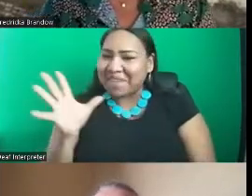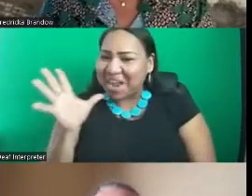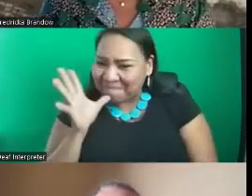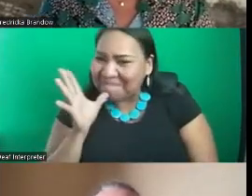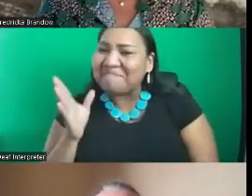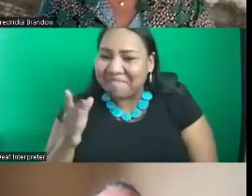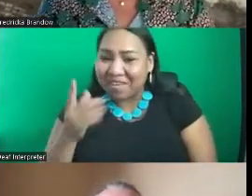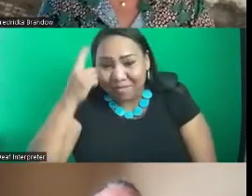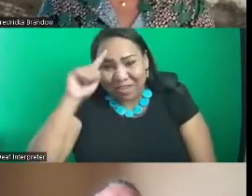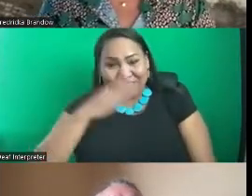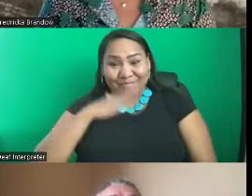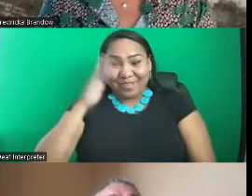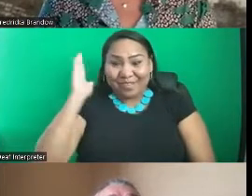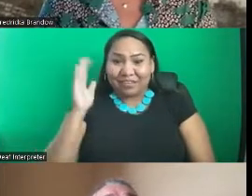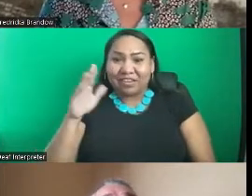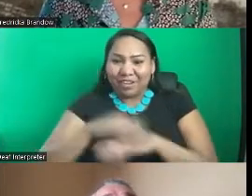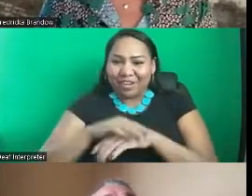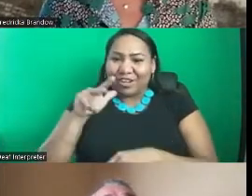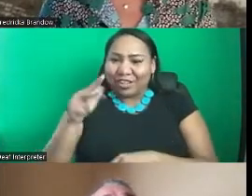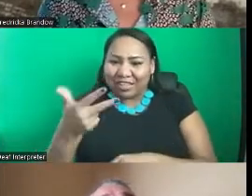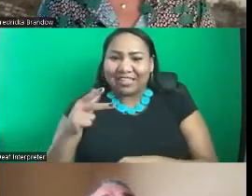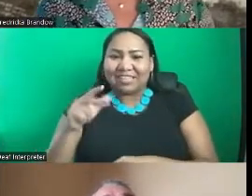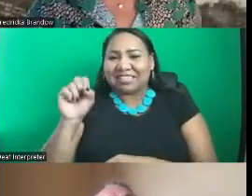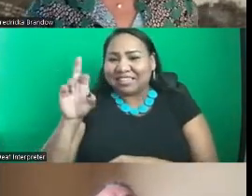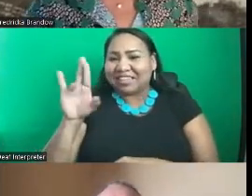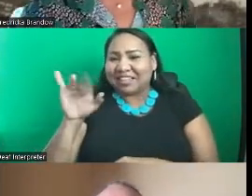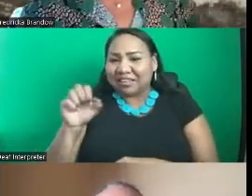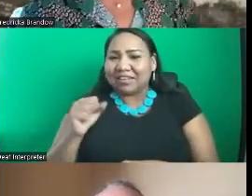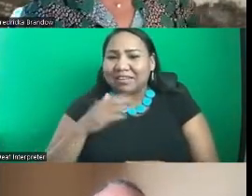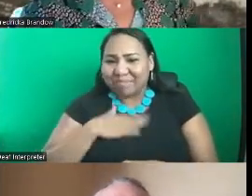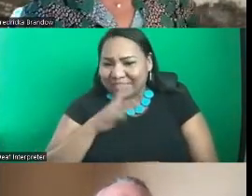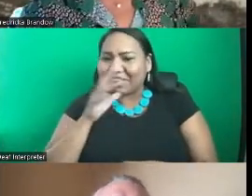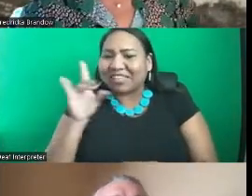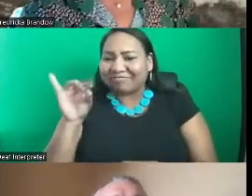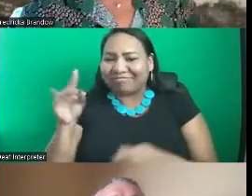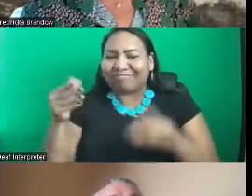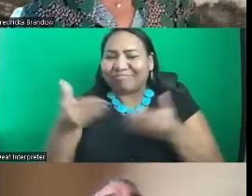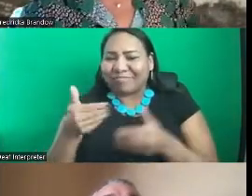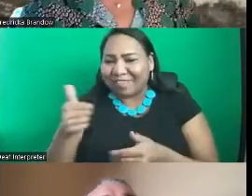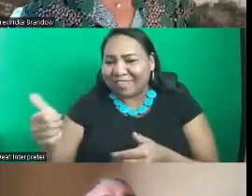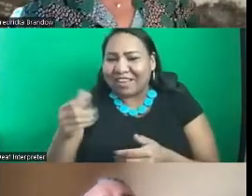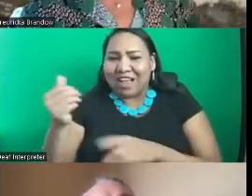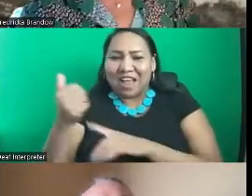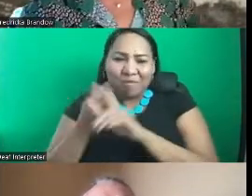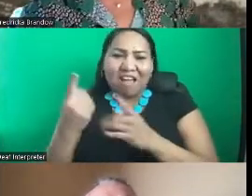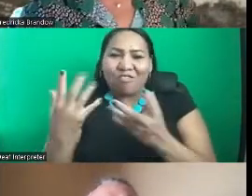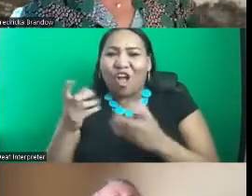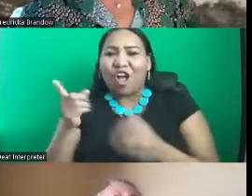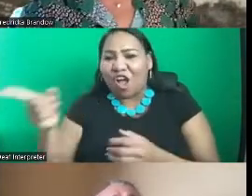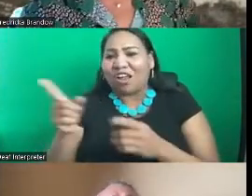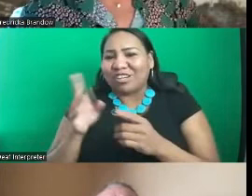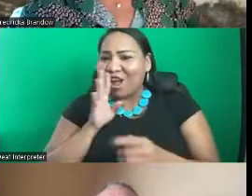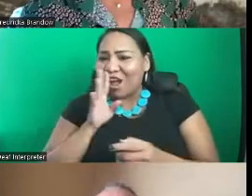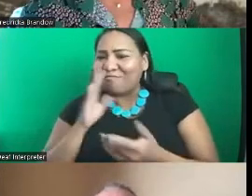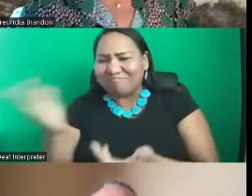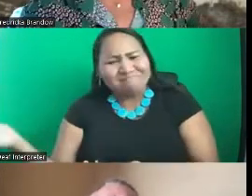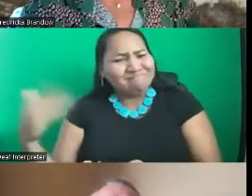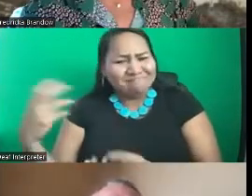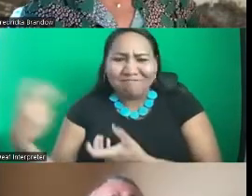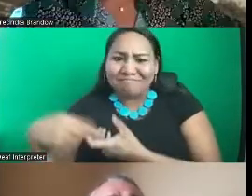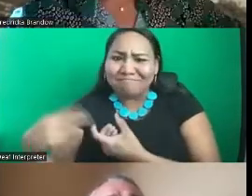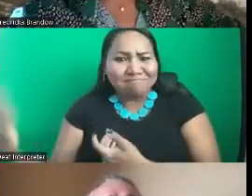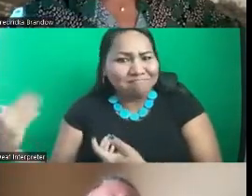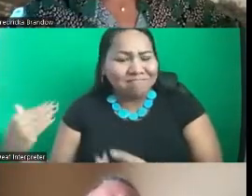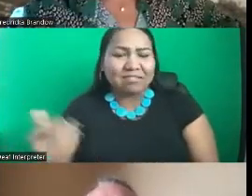the third series, I had my mom introduce herself, and everybody wanted more of her information. So I'm so pleased